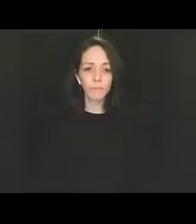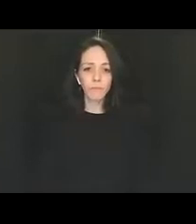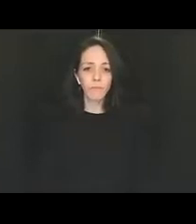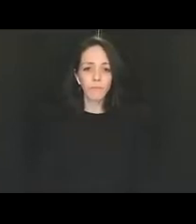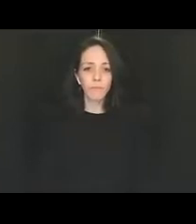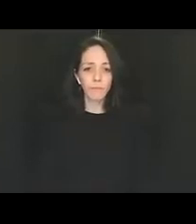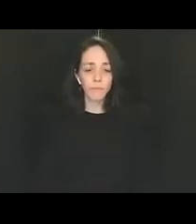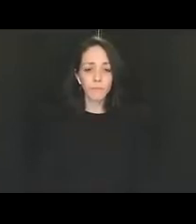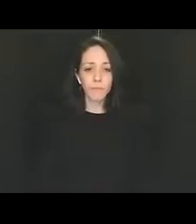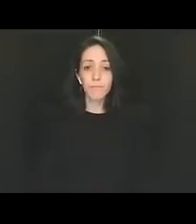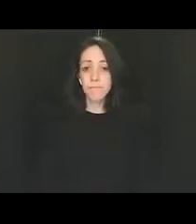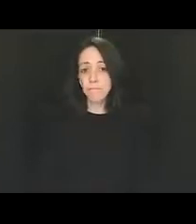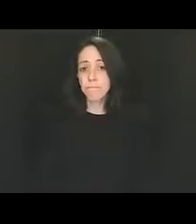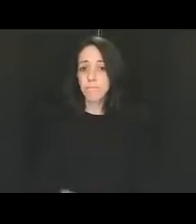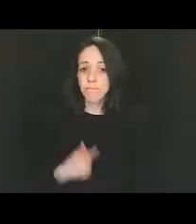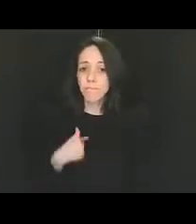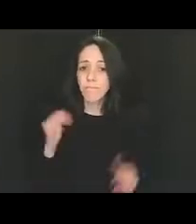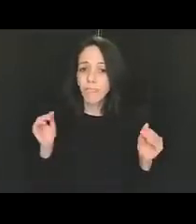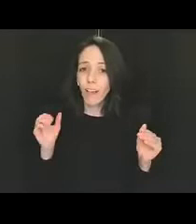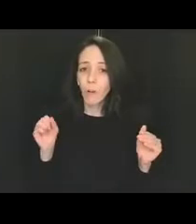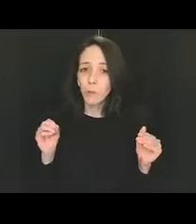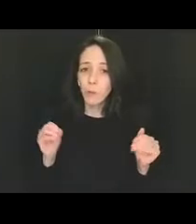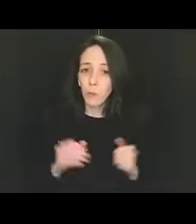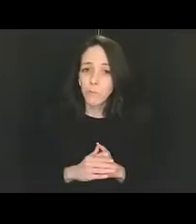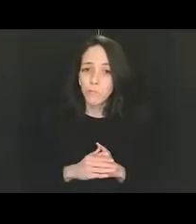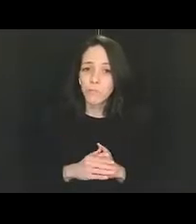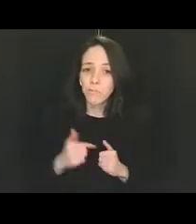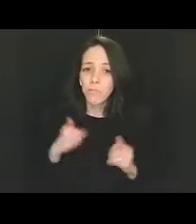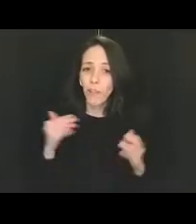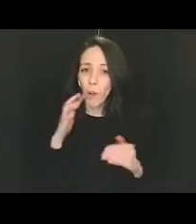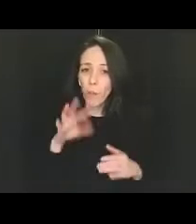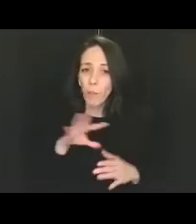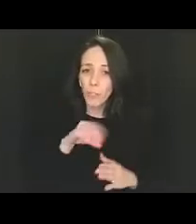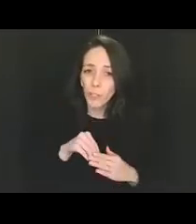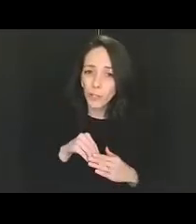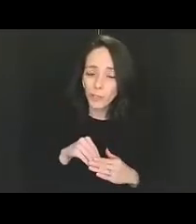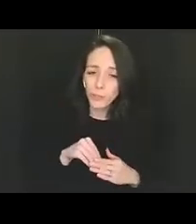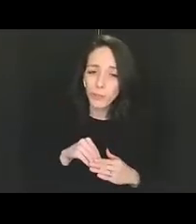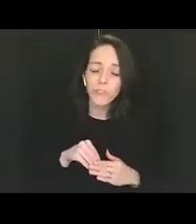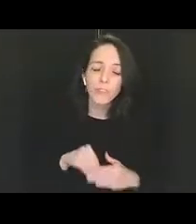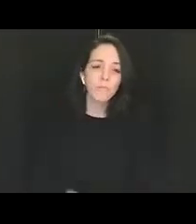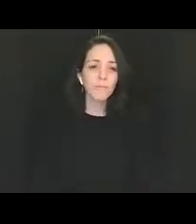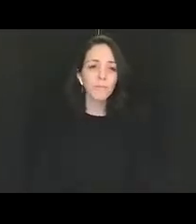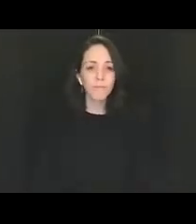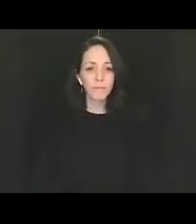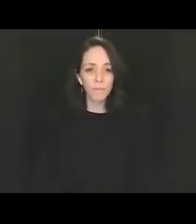I hope so, and I say that because